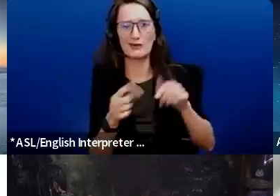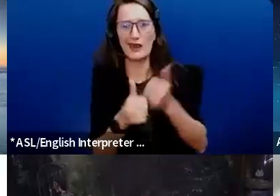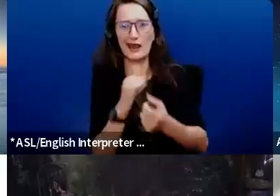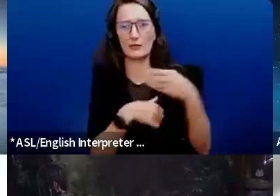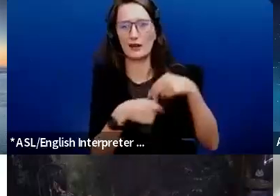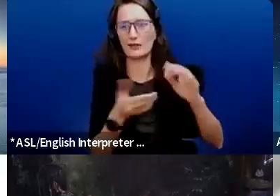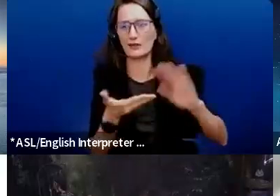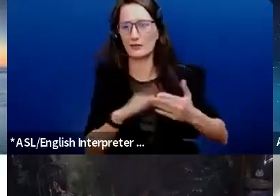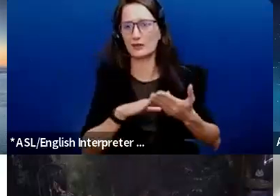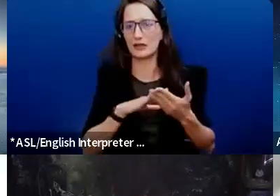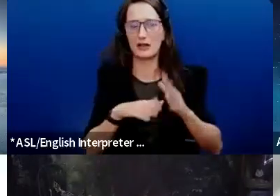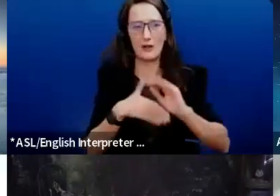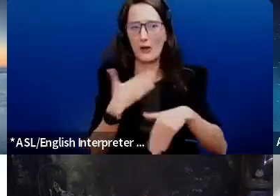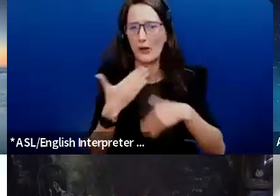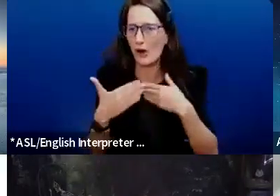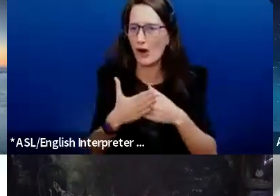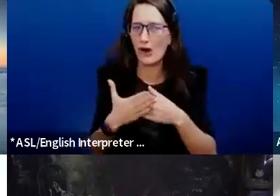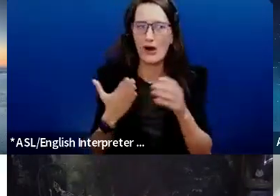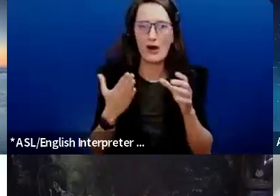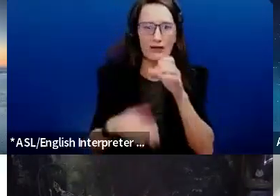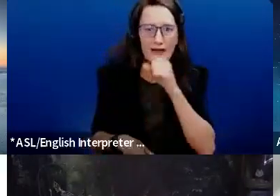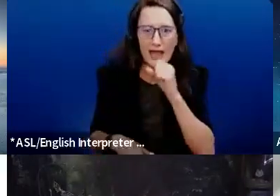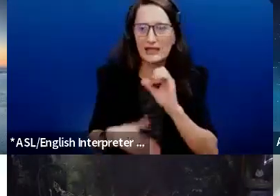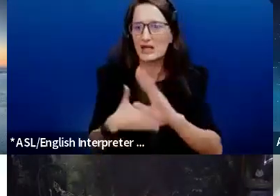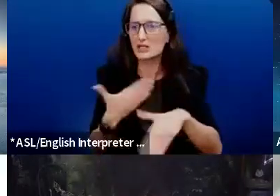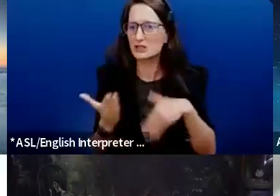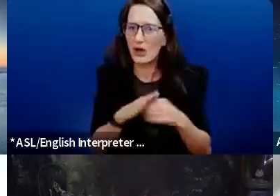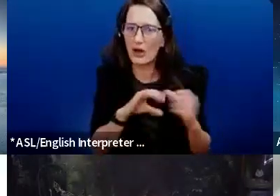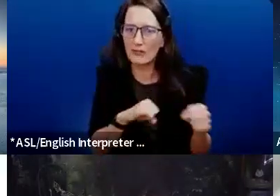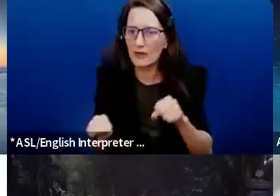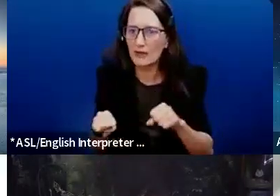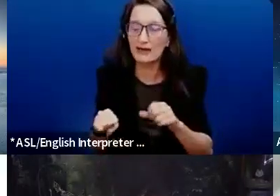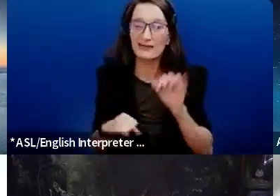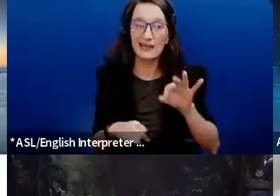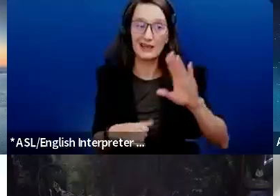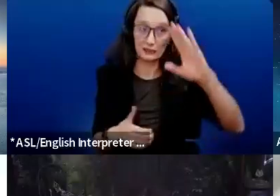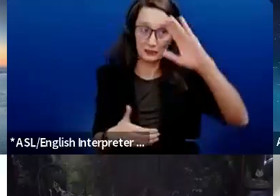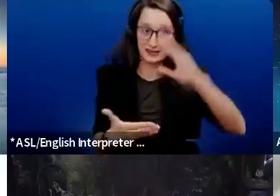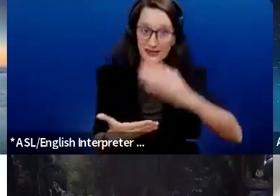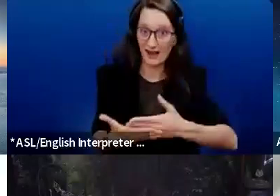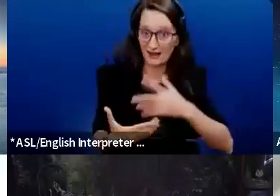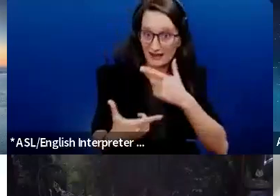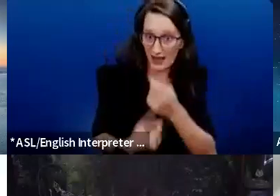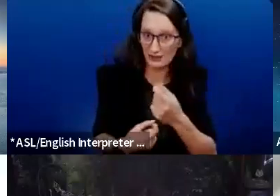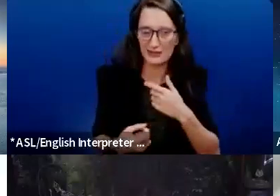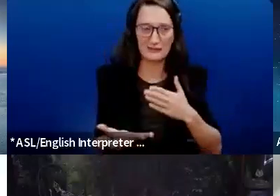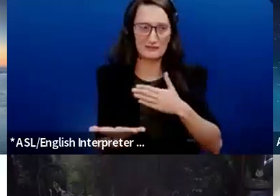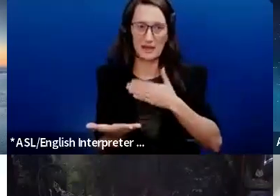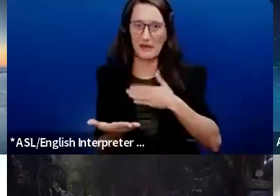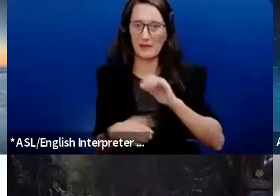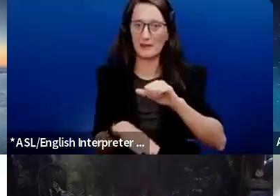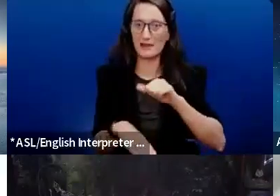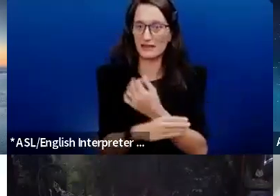Okay. All ages, all abilities. And if your son is interested, I would be happy, again, to coordinate a free intro class for